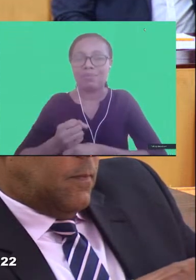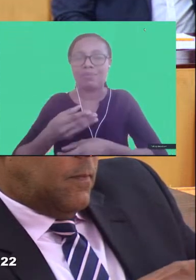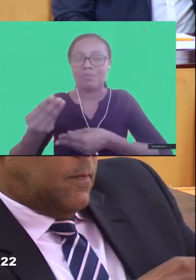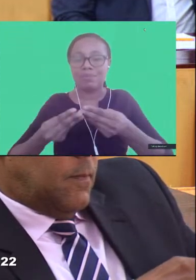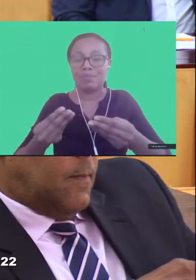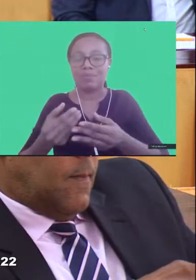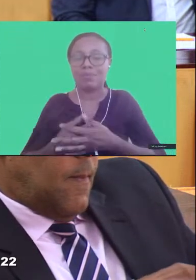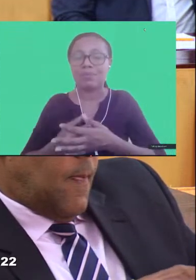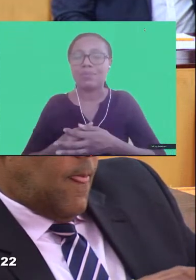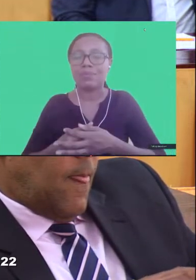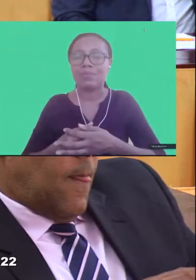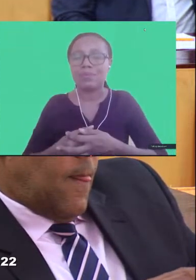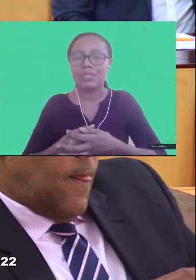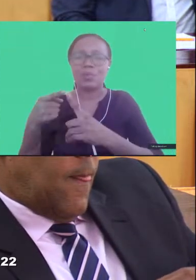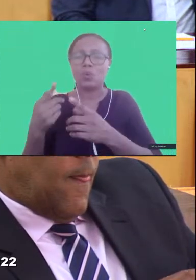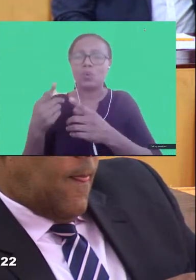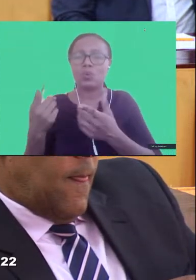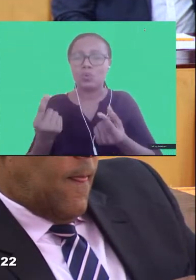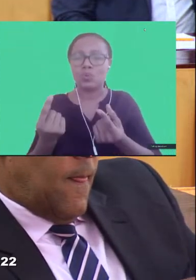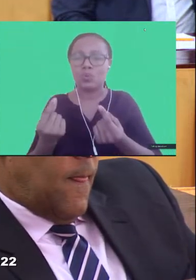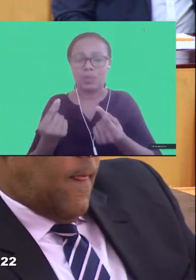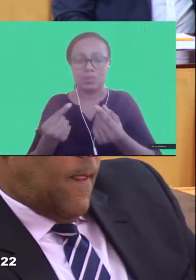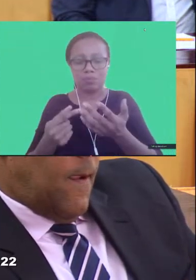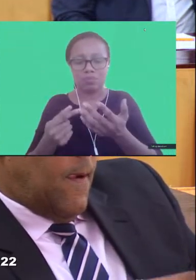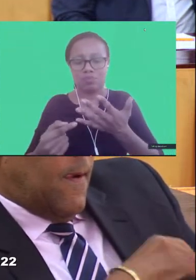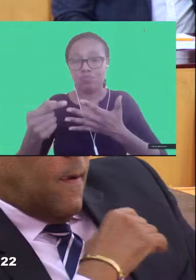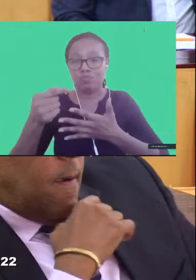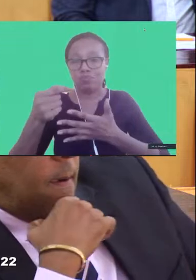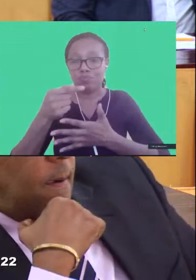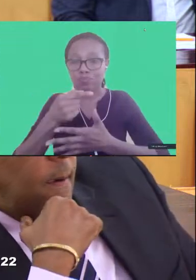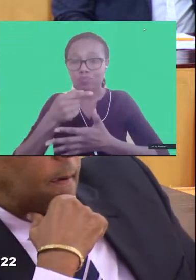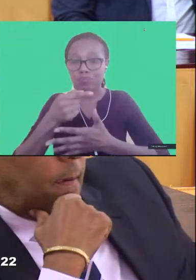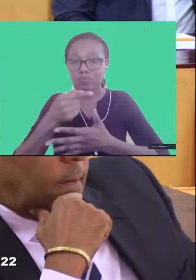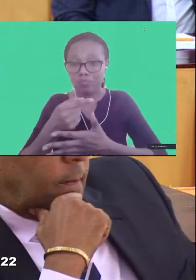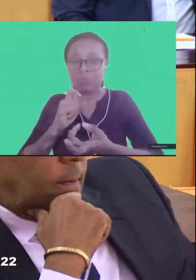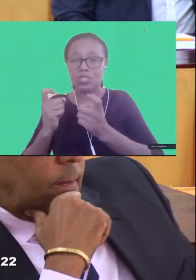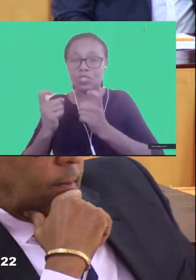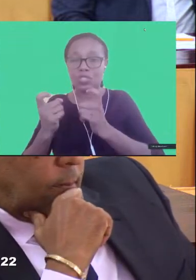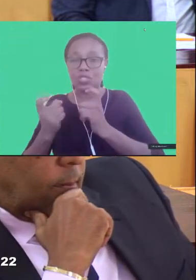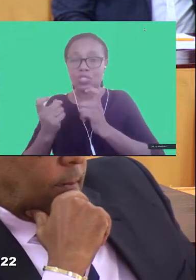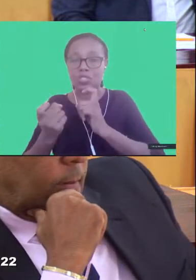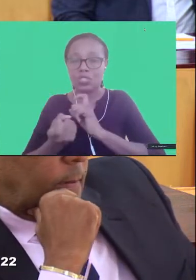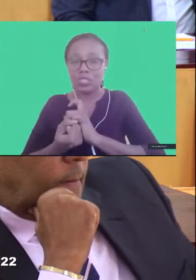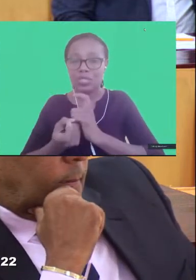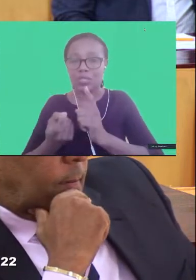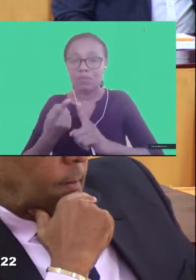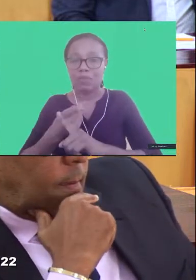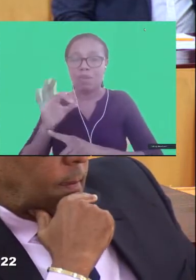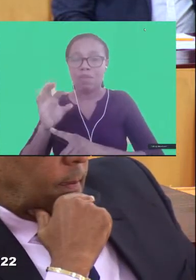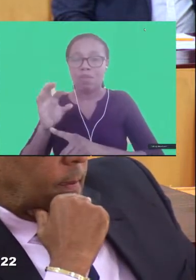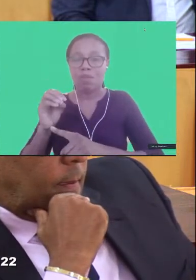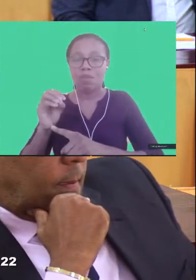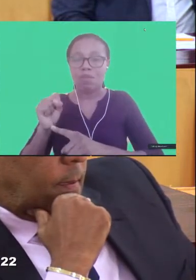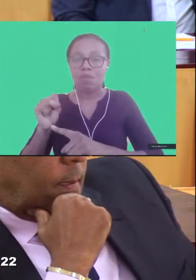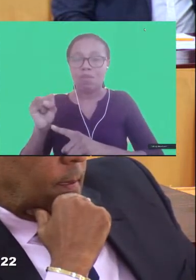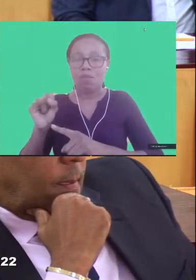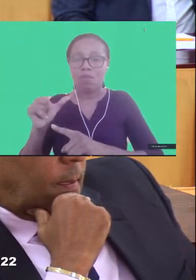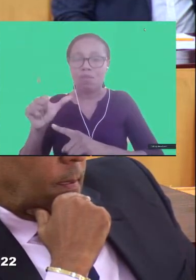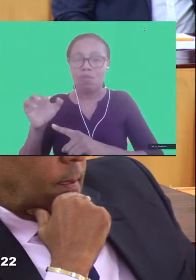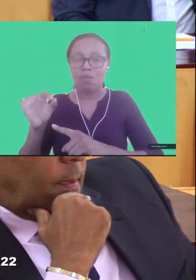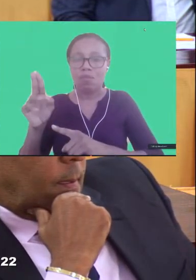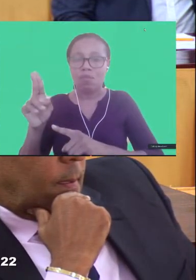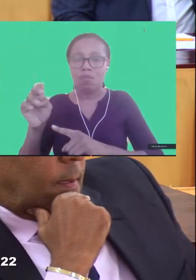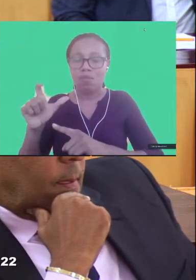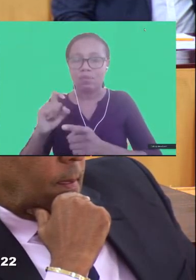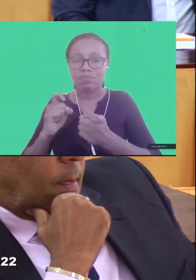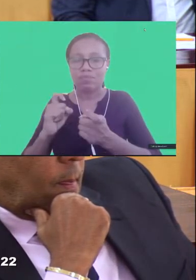transition the country from fossil fuel to renewable energy. A lot of the funds here, therefore, are to help us to reach those